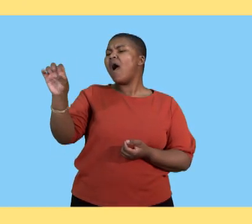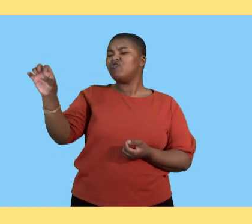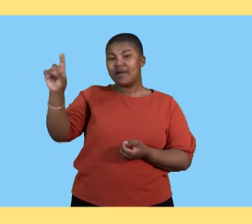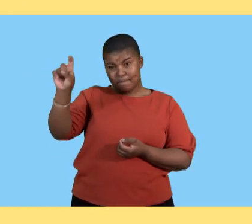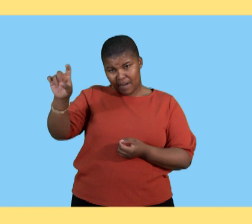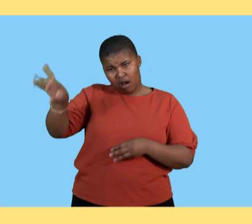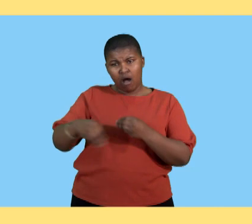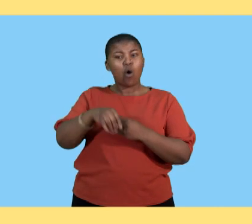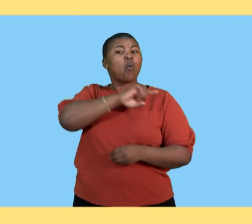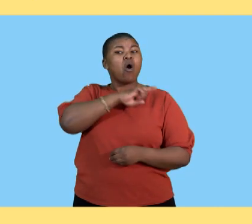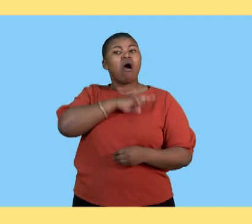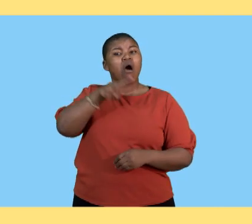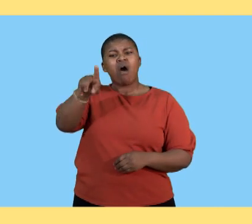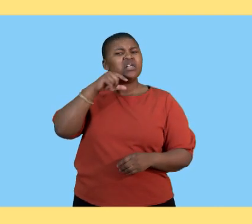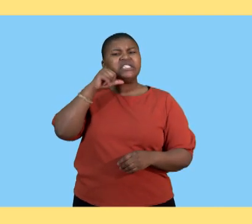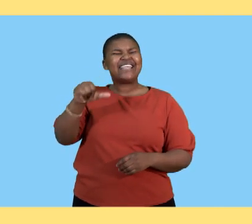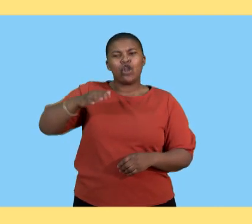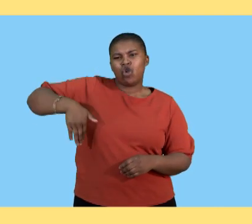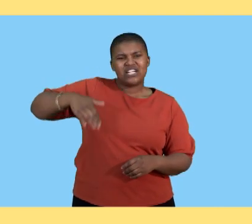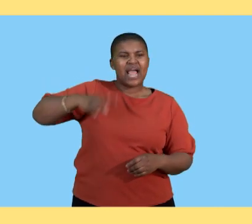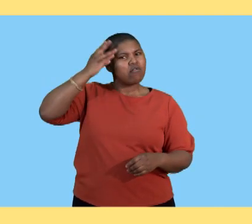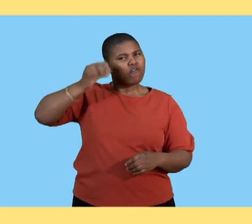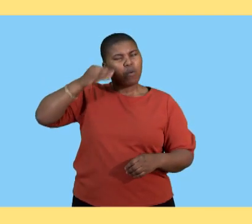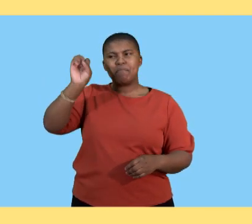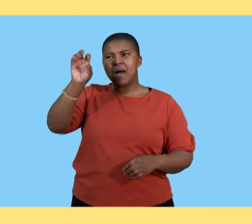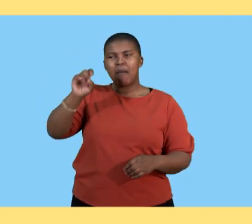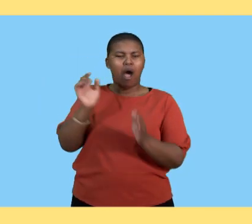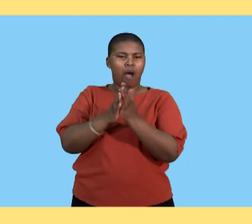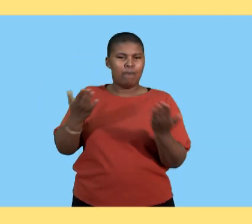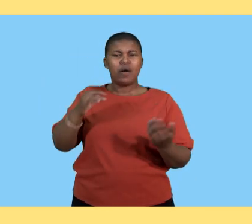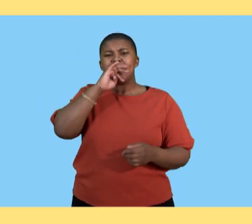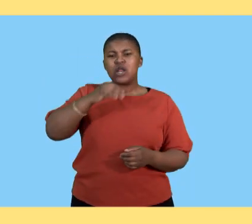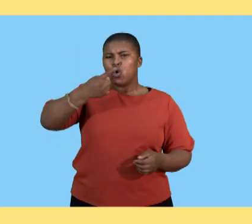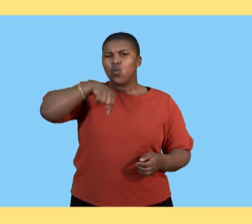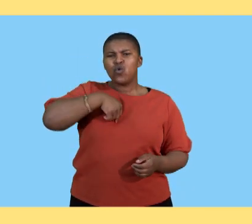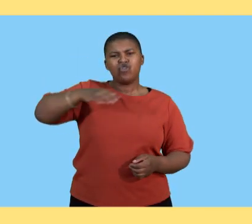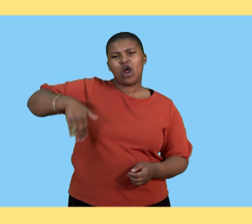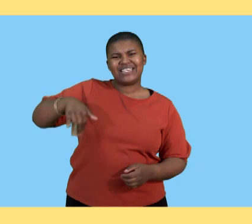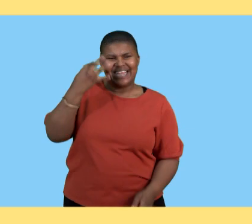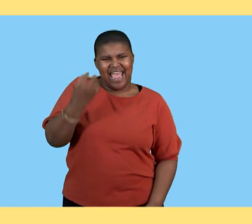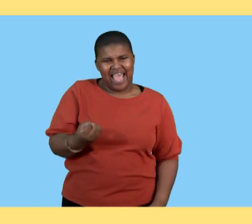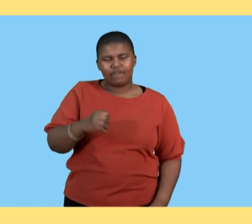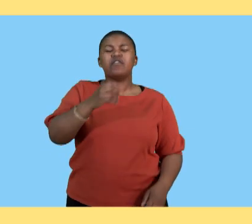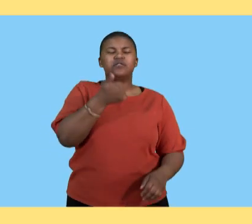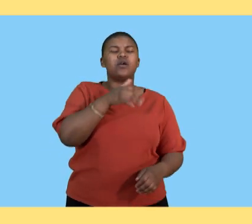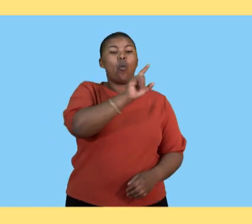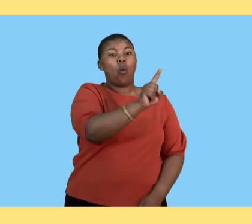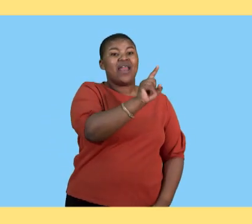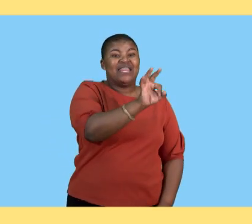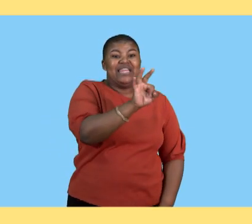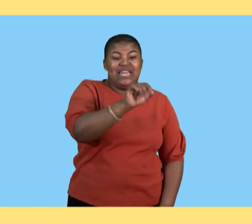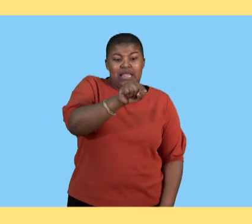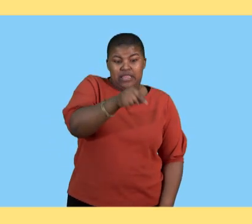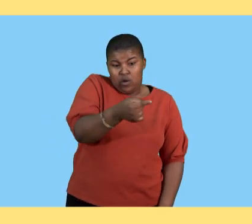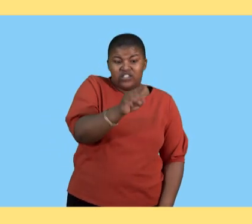say no entry has been made in the books. So we don't have that stock anymore. So I'll come here and say minus